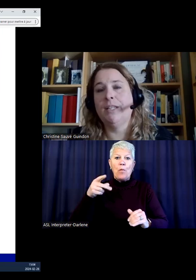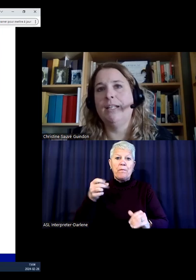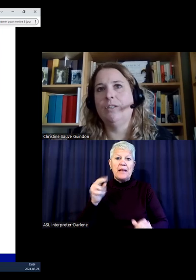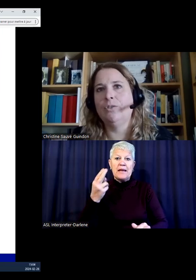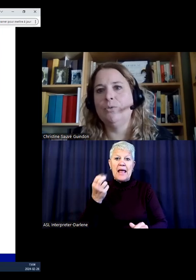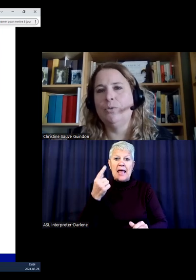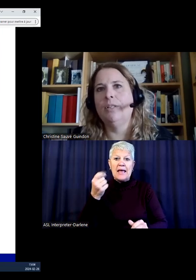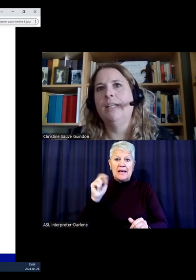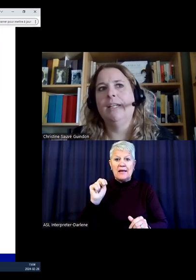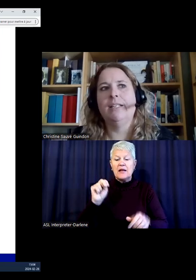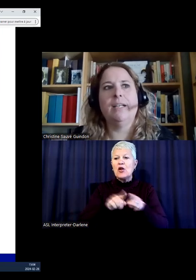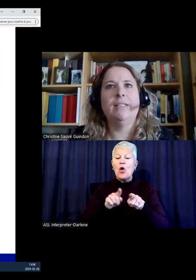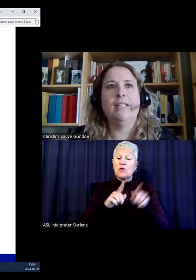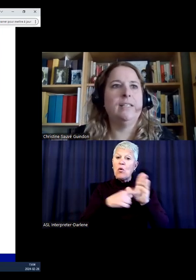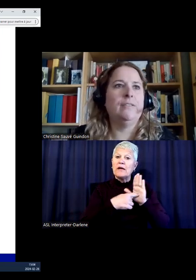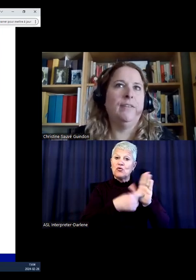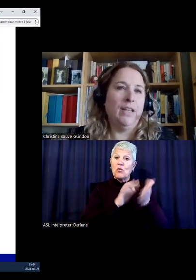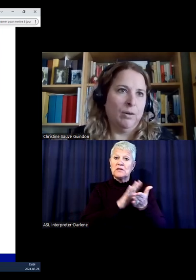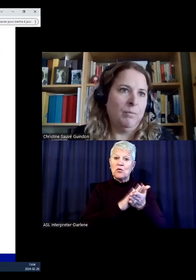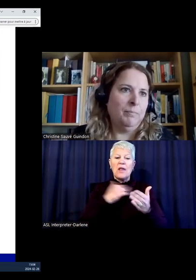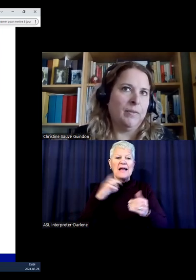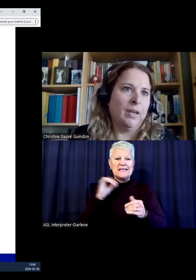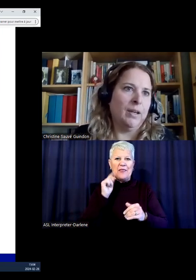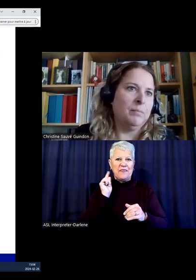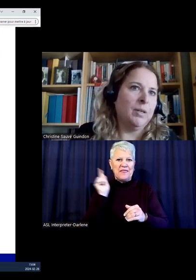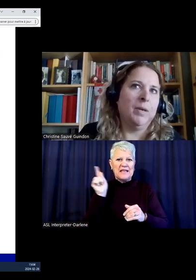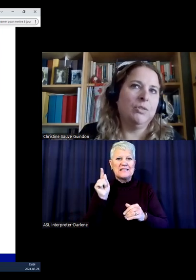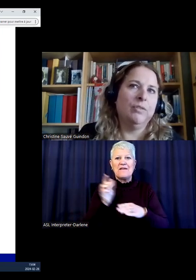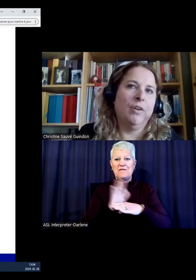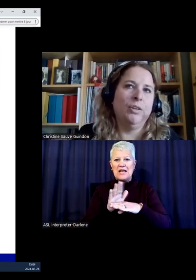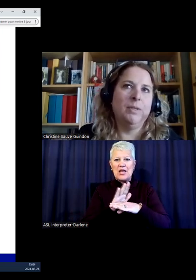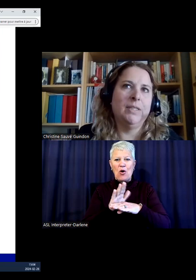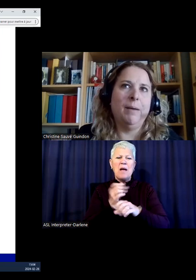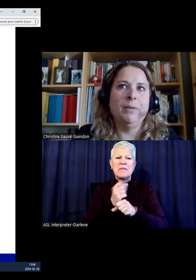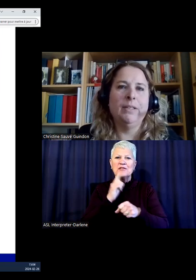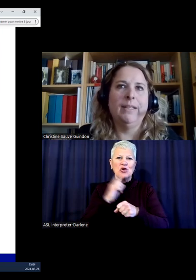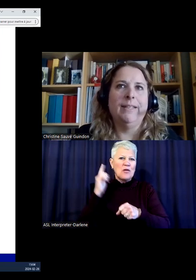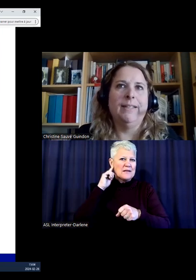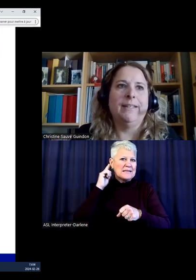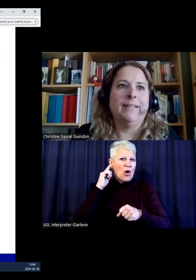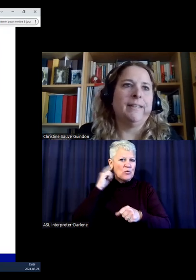to present to the school is I did this video. I'll make sure the volume is up.